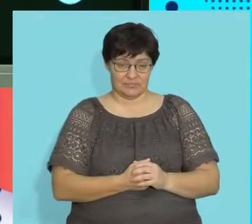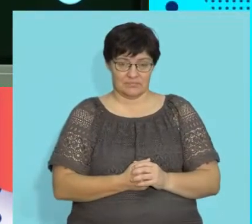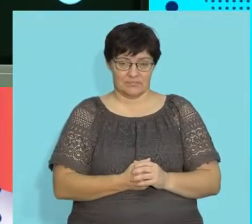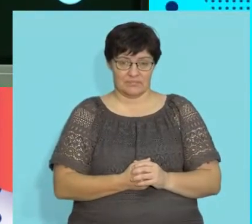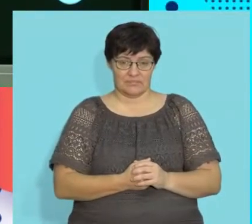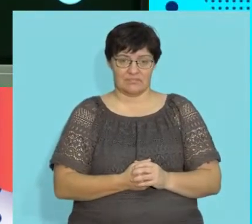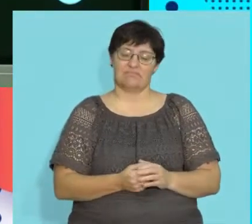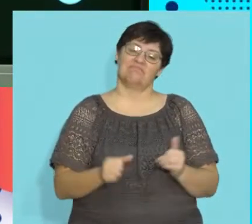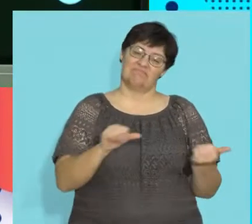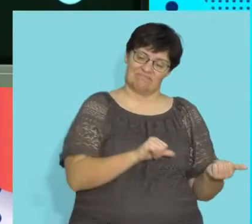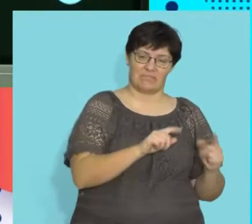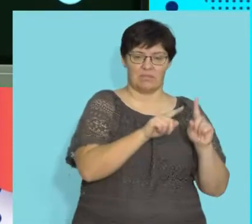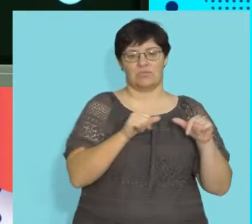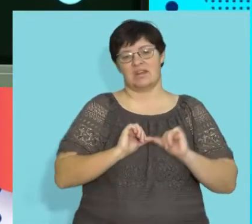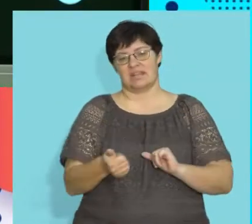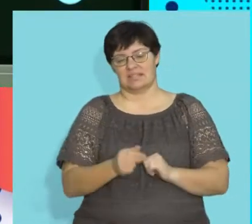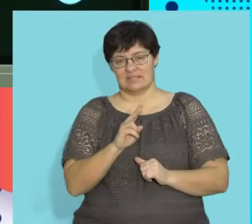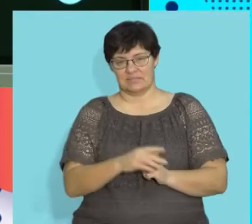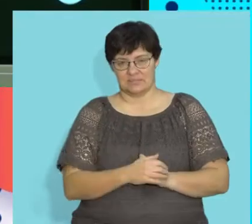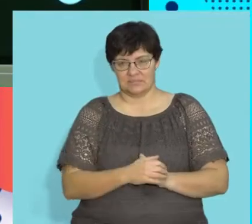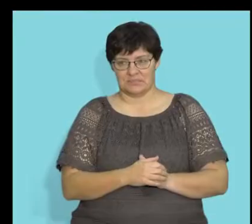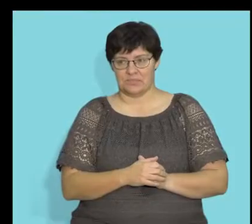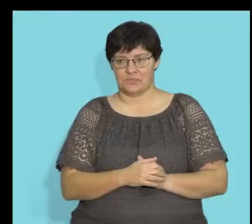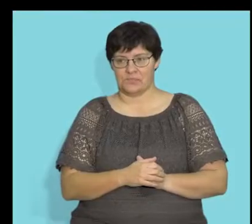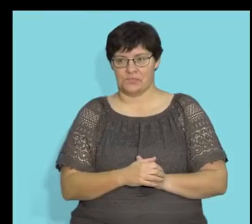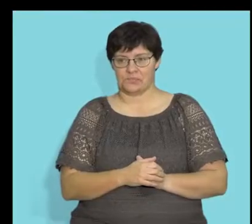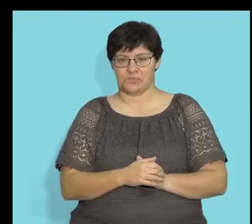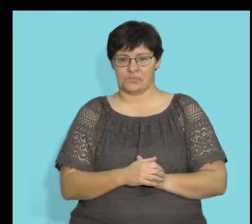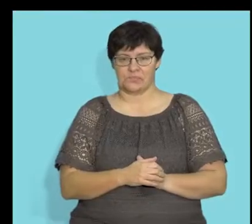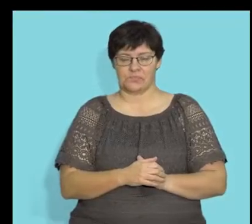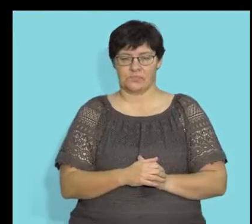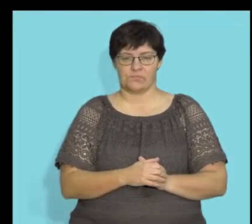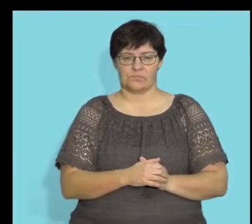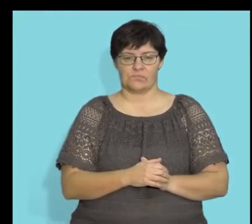together. Great, let's go to the board and see what's next.